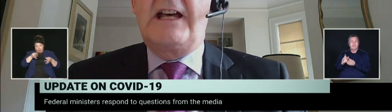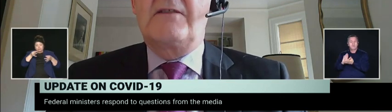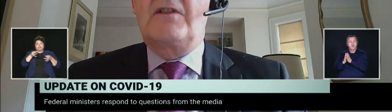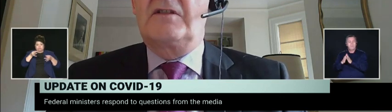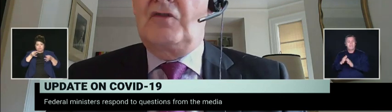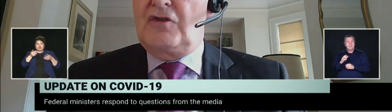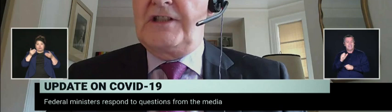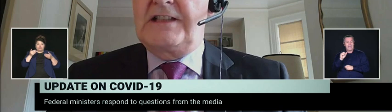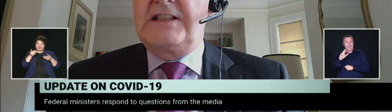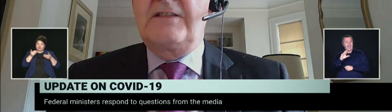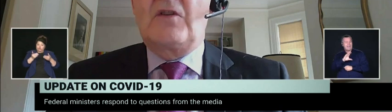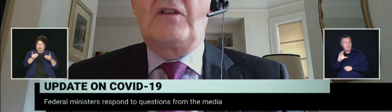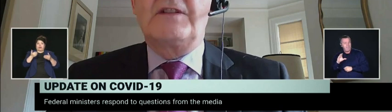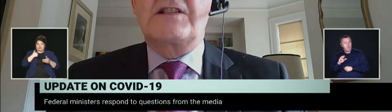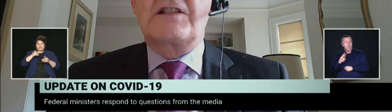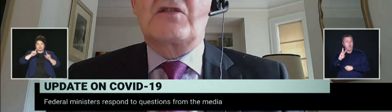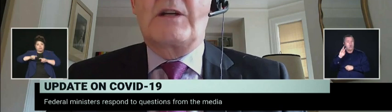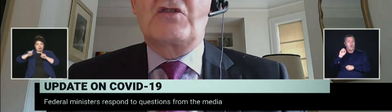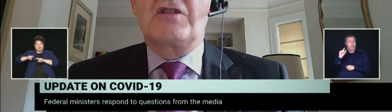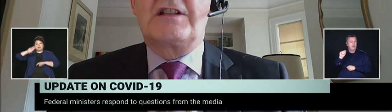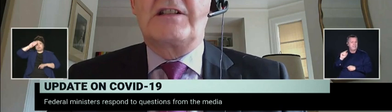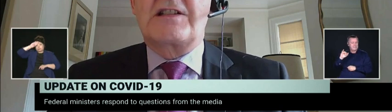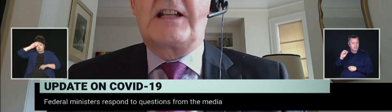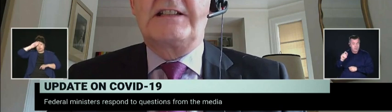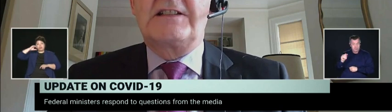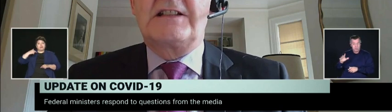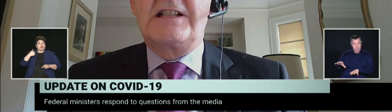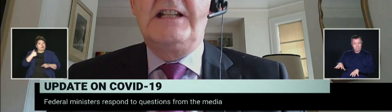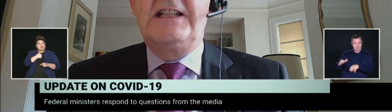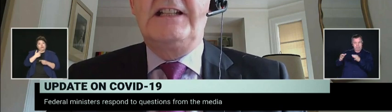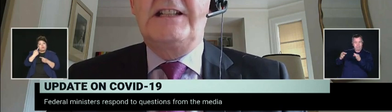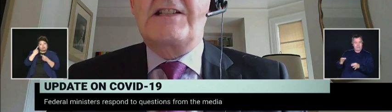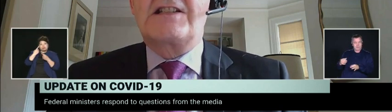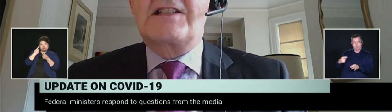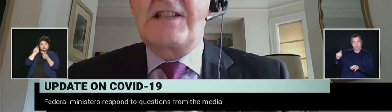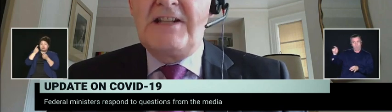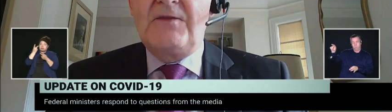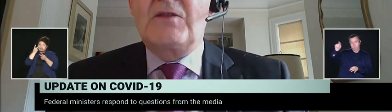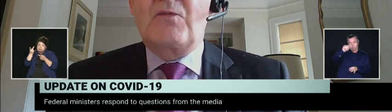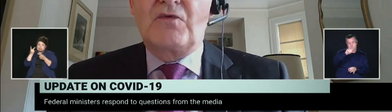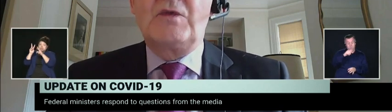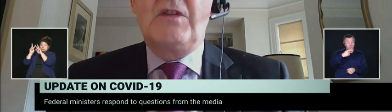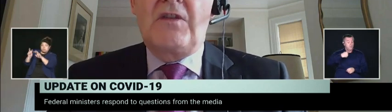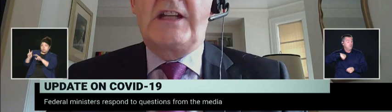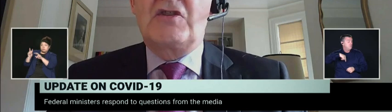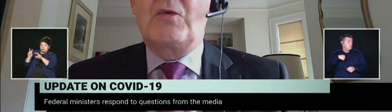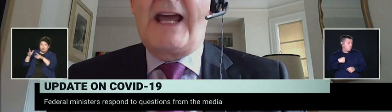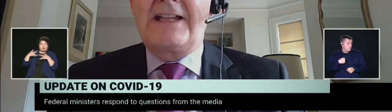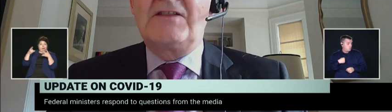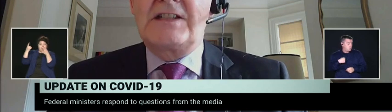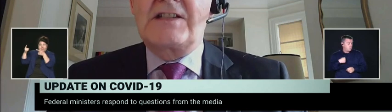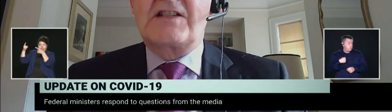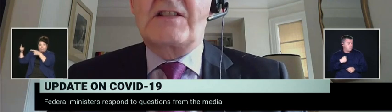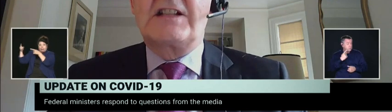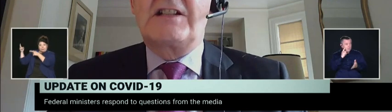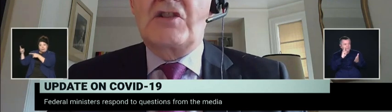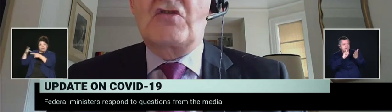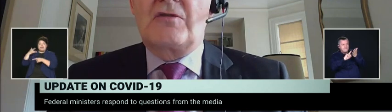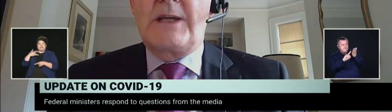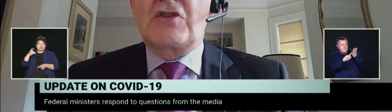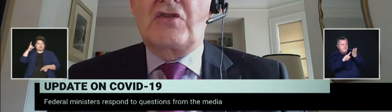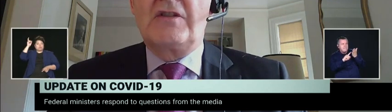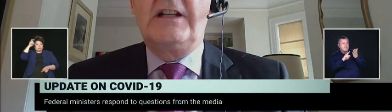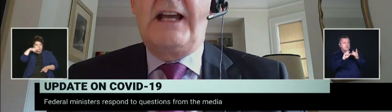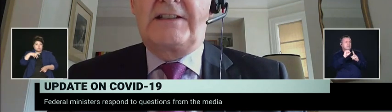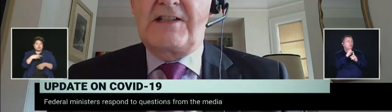we have looked at the evolving situation and decided that it is a safe and prudent thing to add this as an